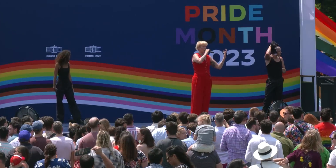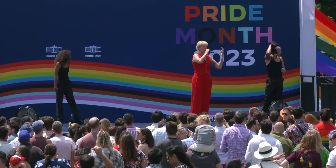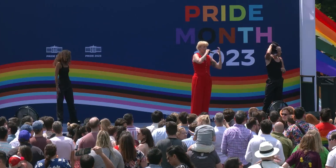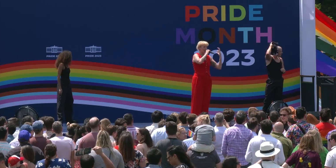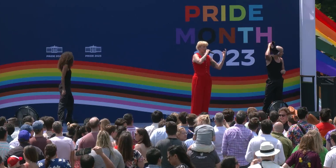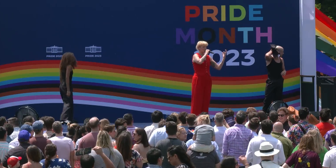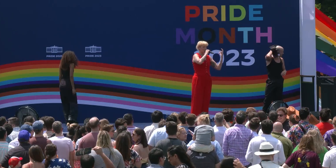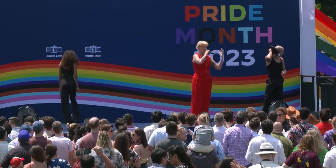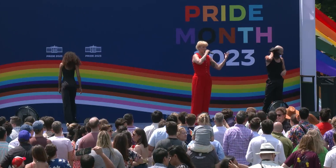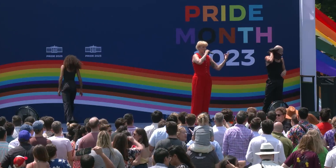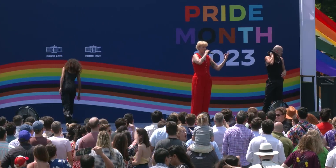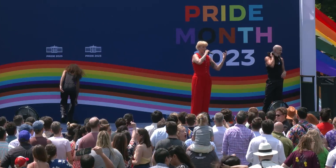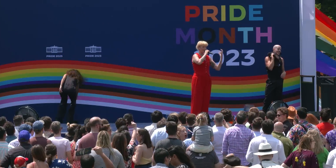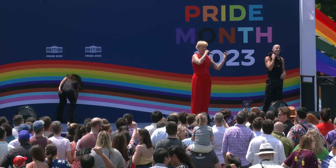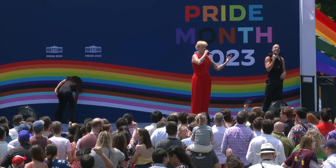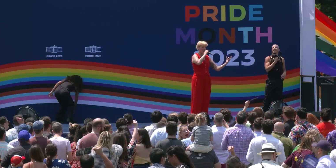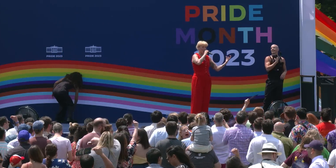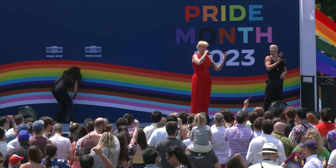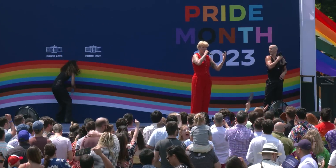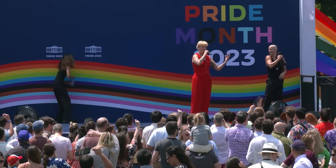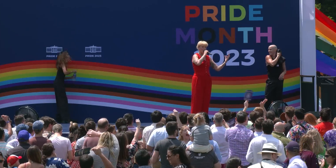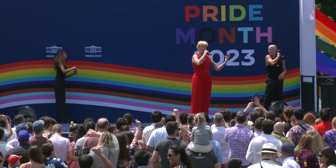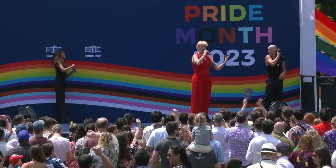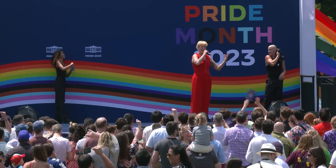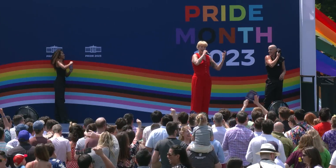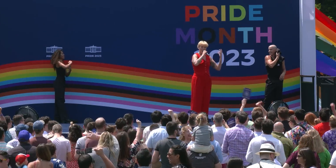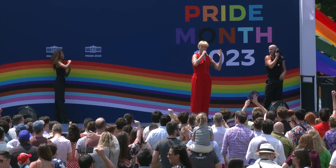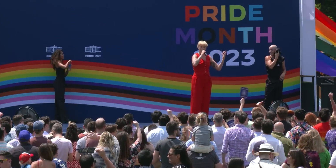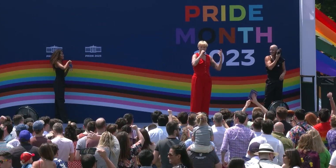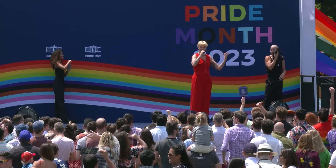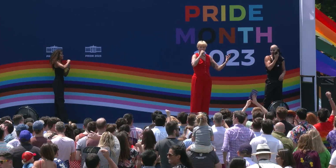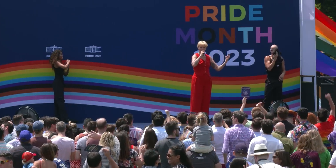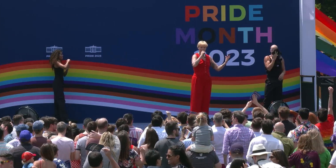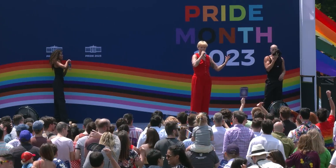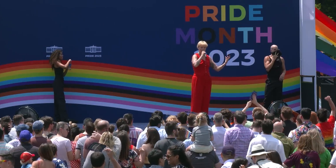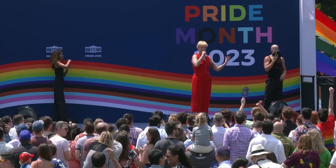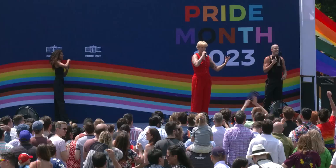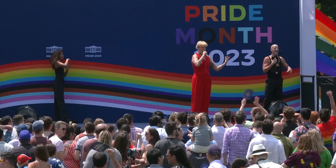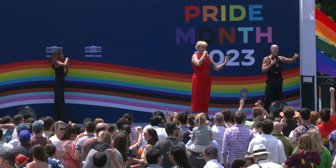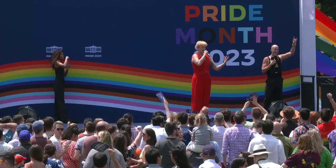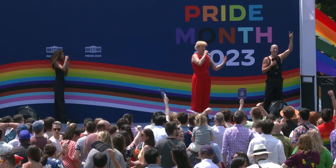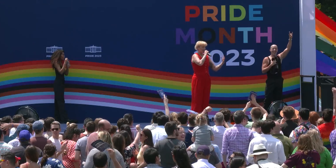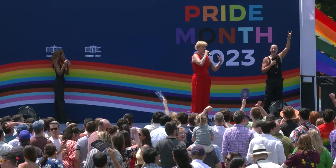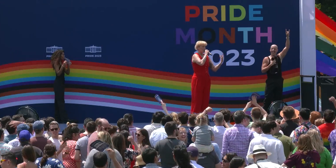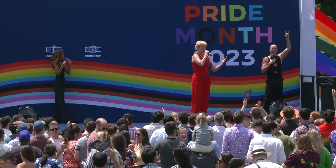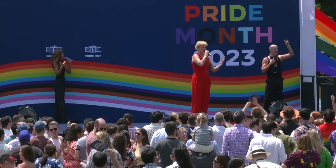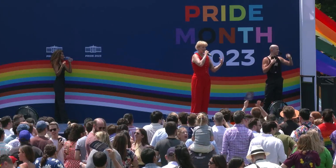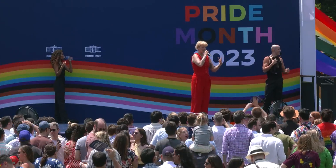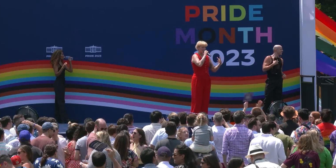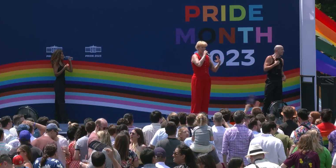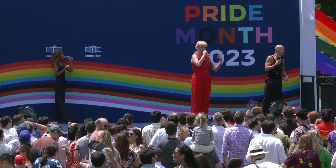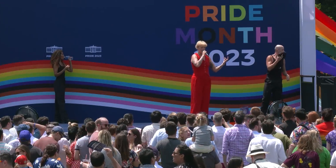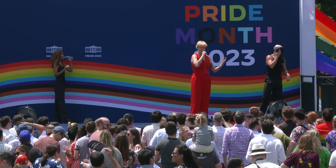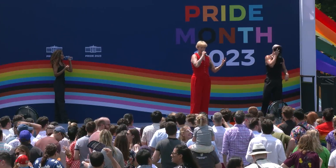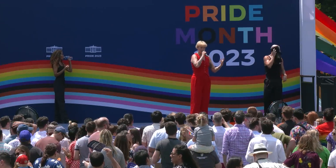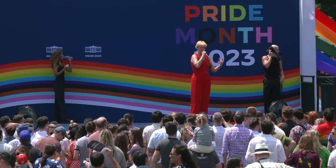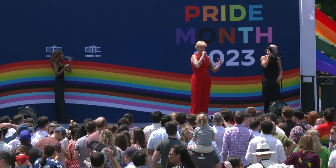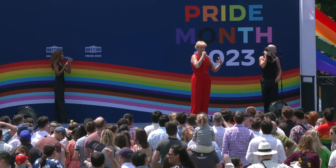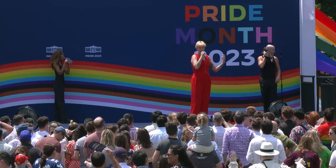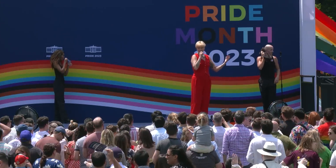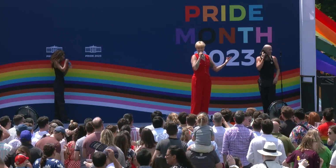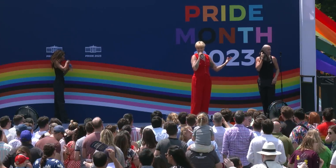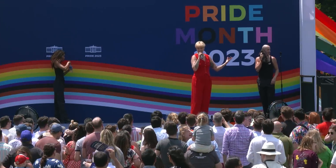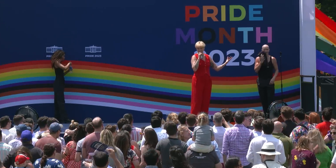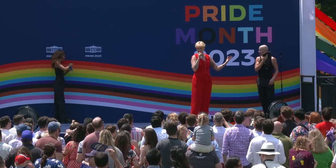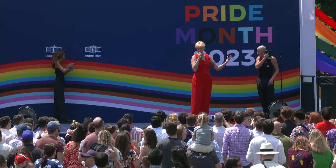gay marriage proposal flash mob video at a Home Depot. And the joke is that that's a very lesbian thing to do,